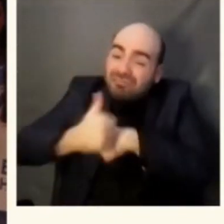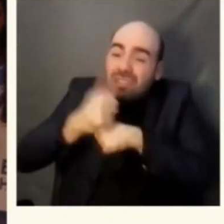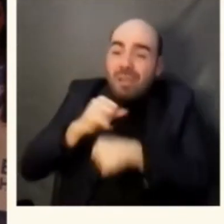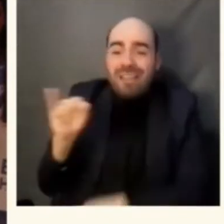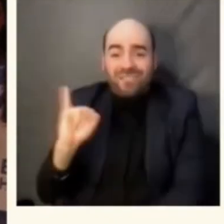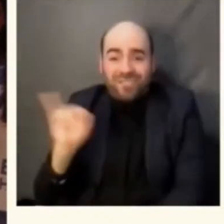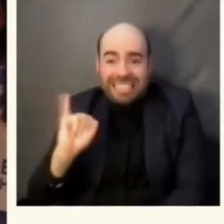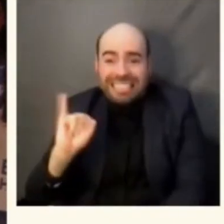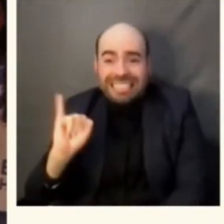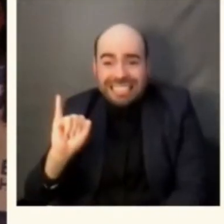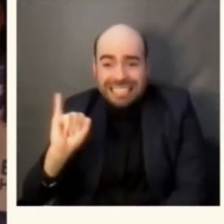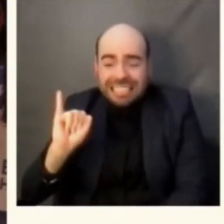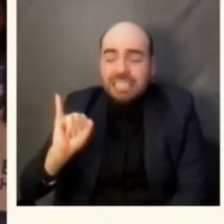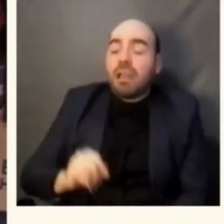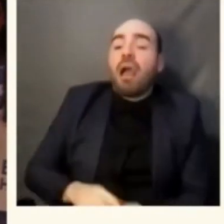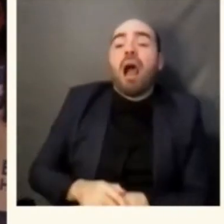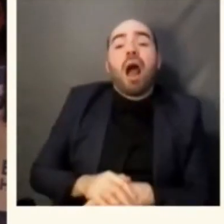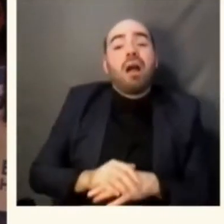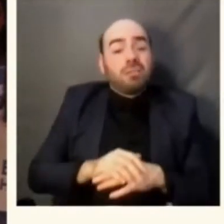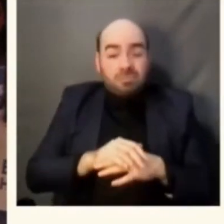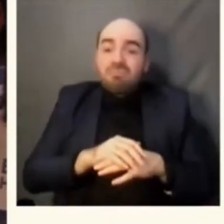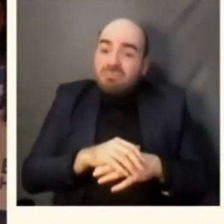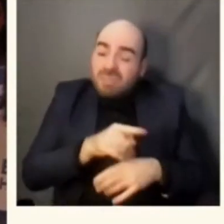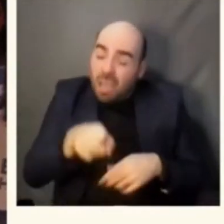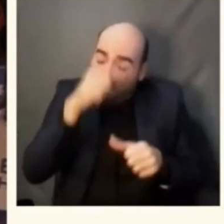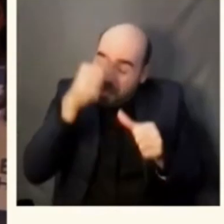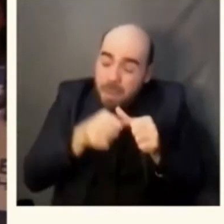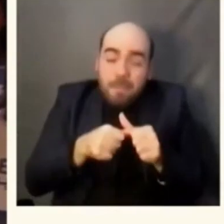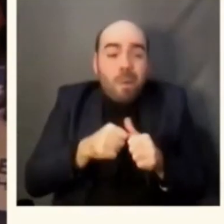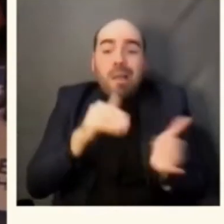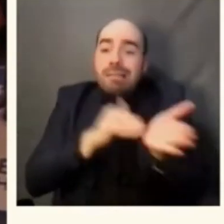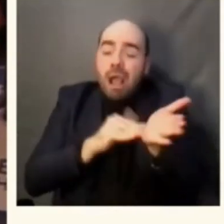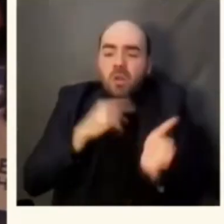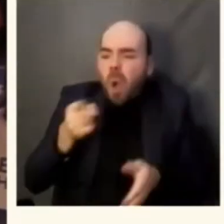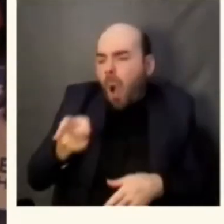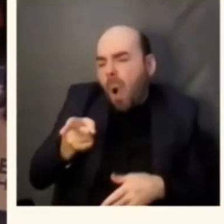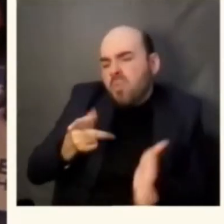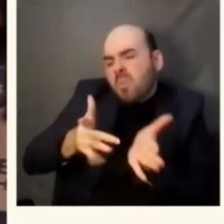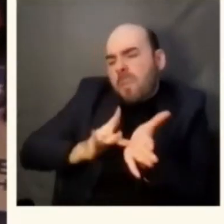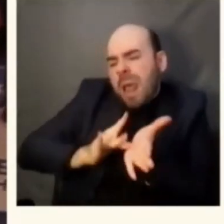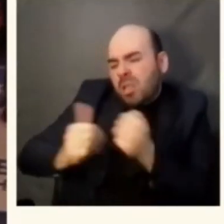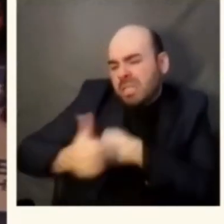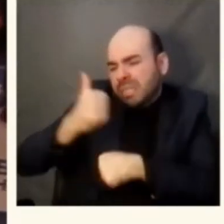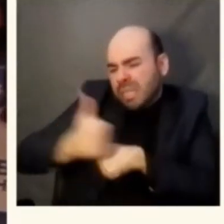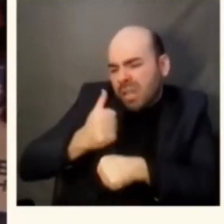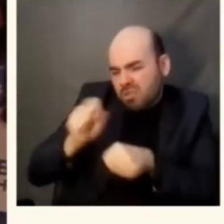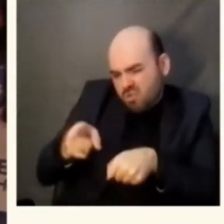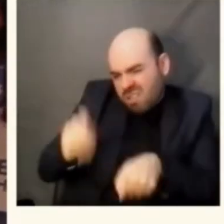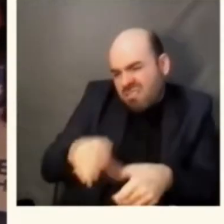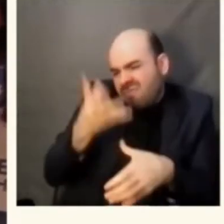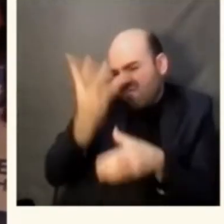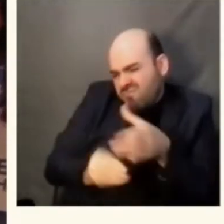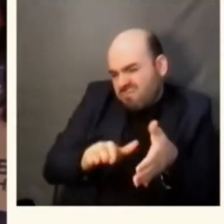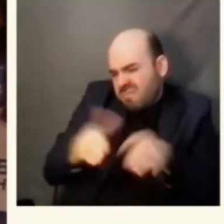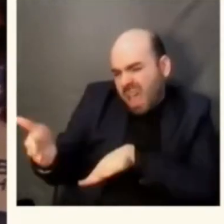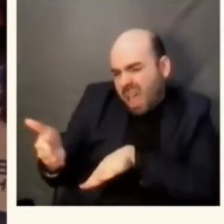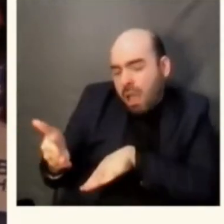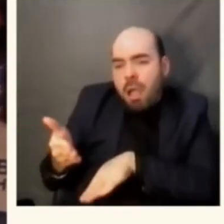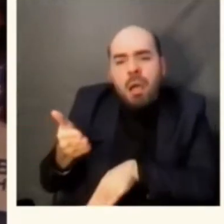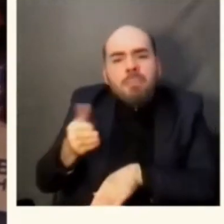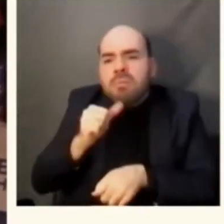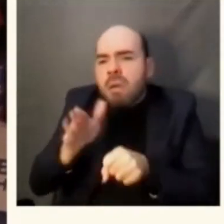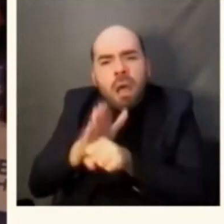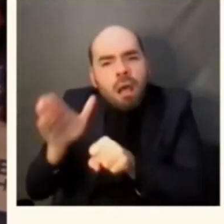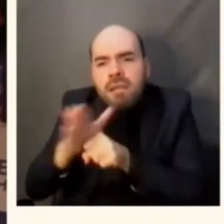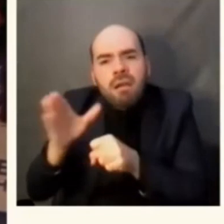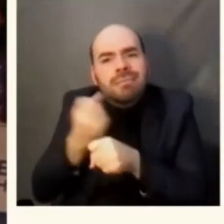that they were in medical danger, but not enough to get the abortions they needed.